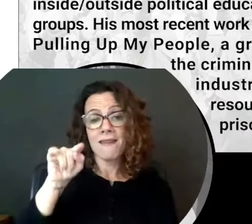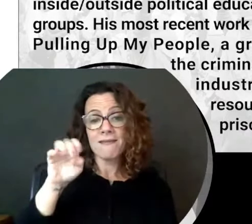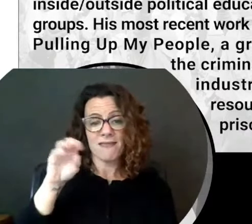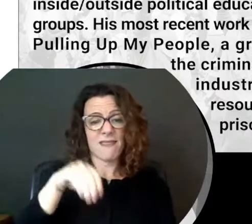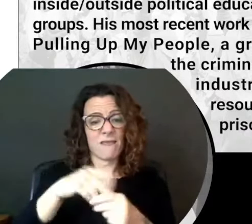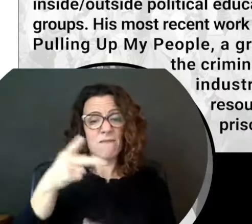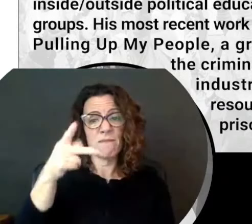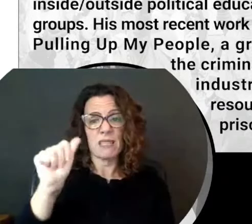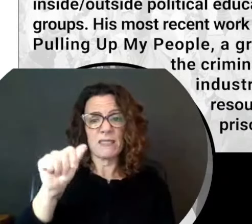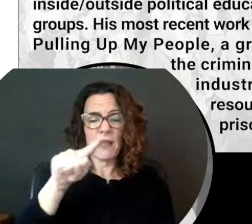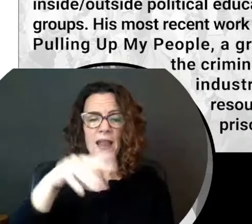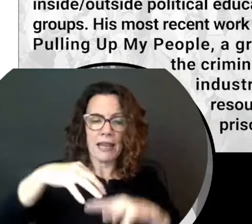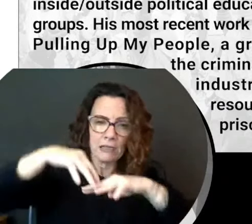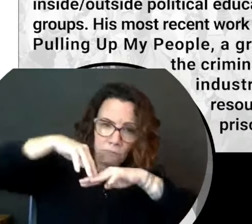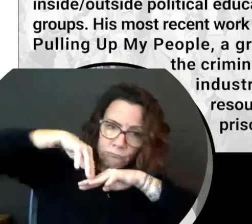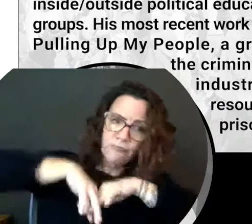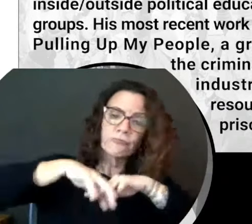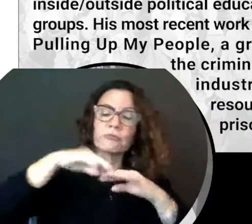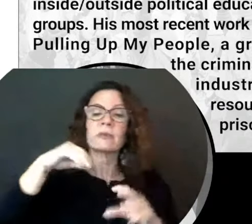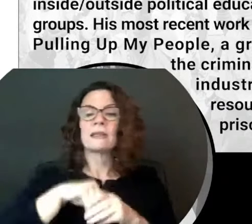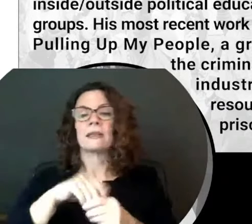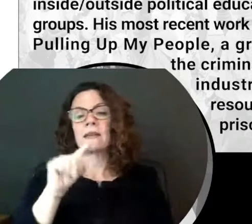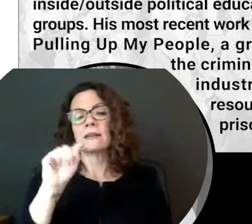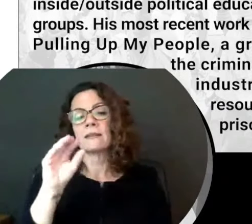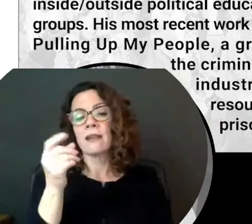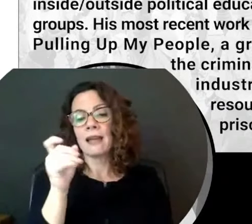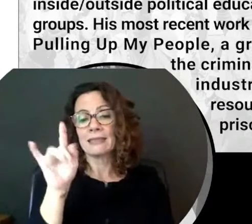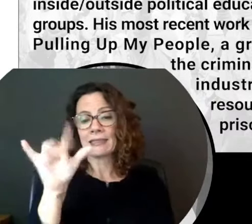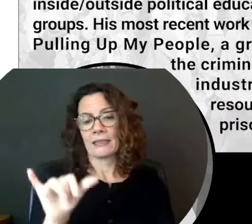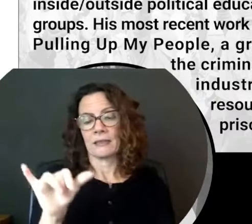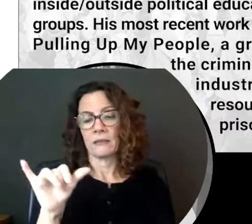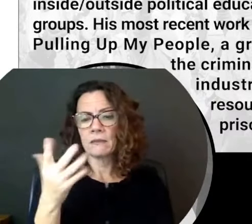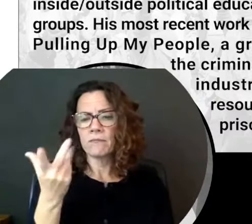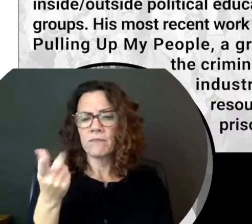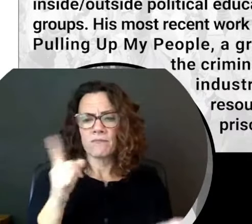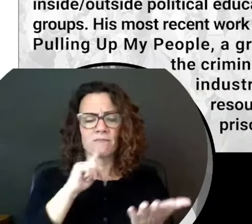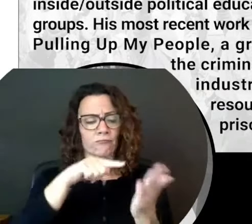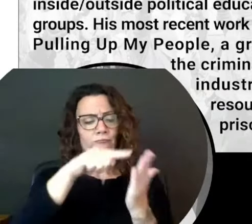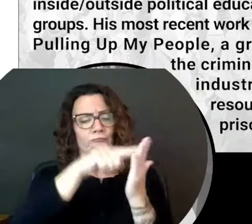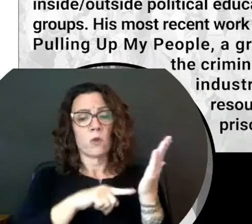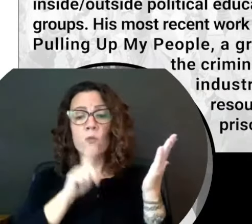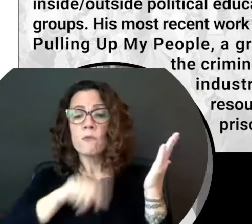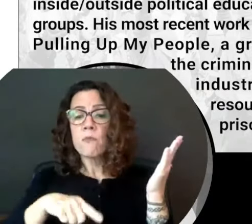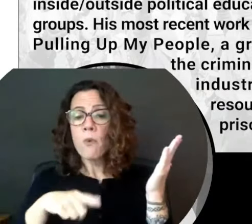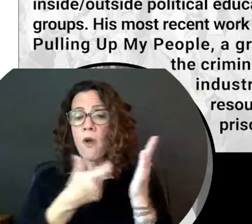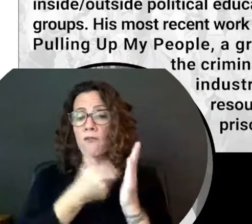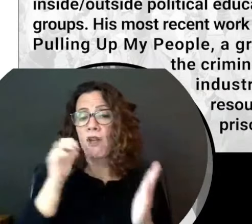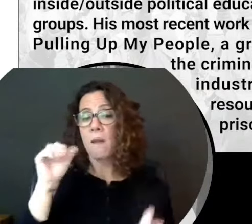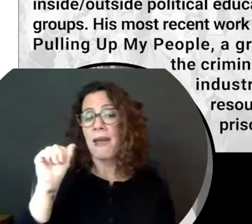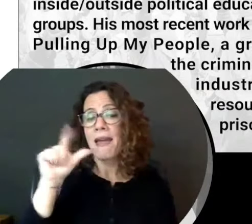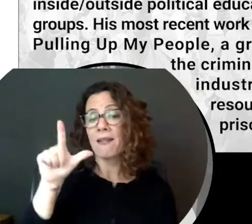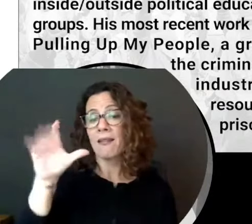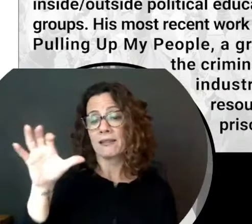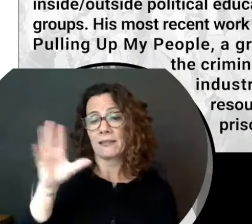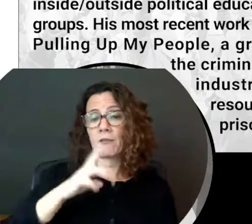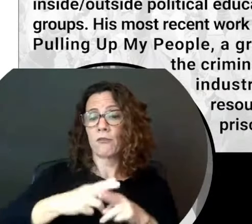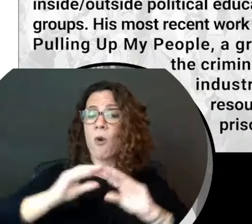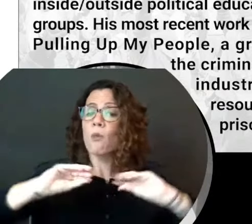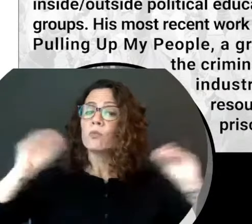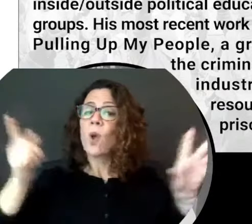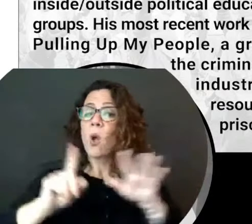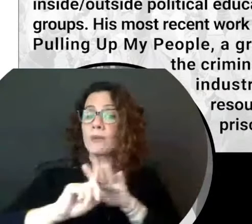and millions of cubic yards of coal combustion waste. They say SCI Fayette is